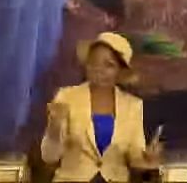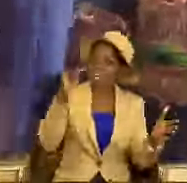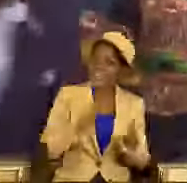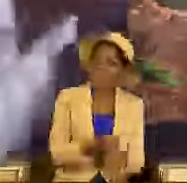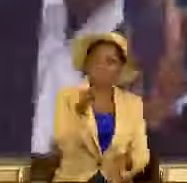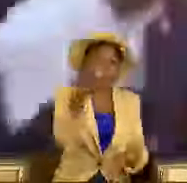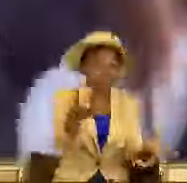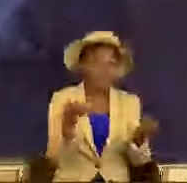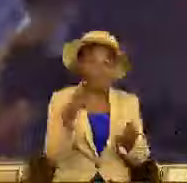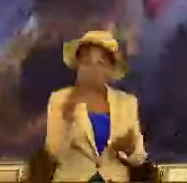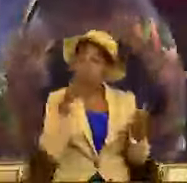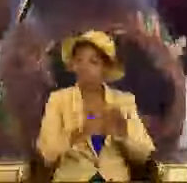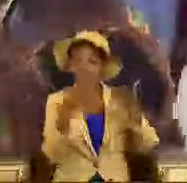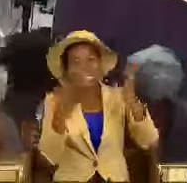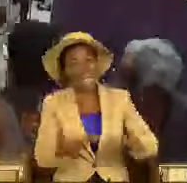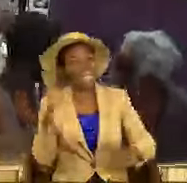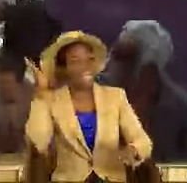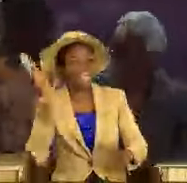all